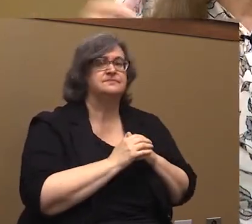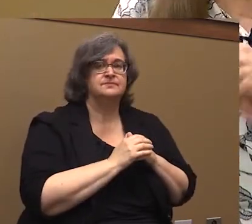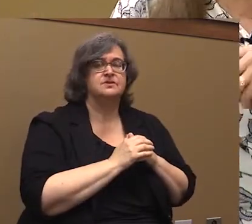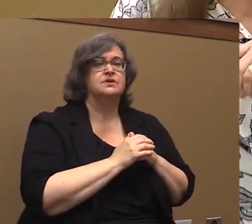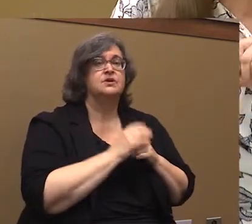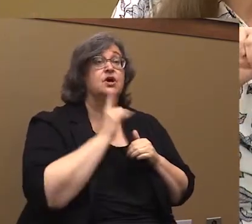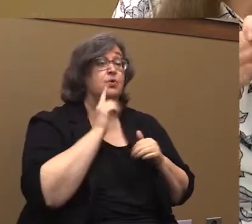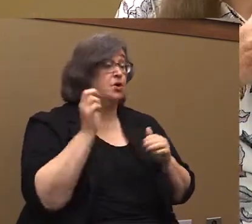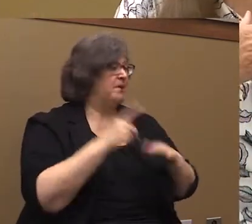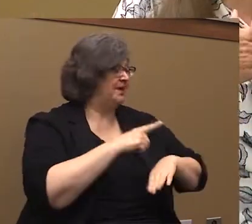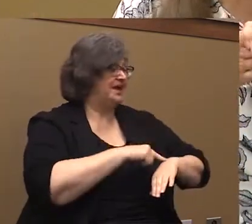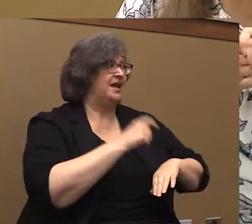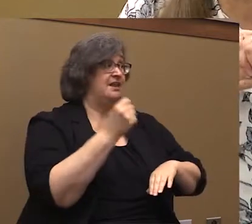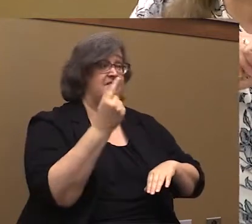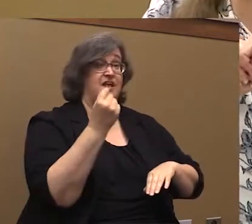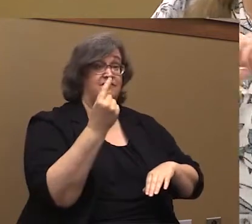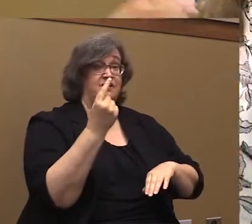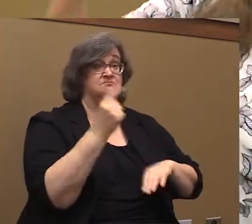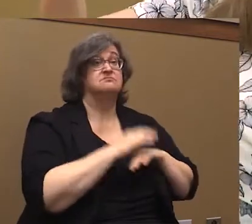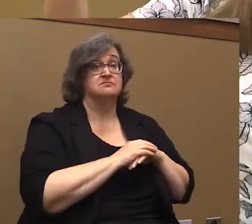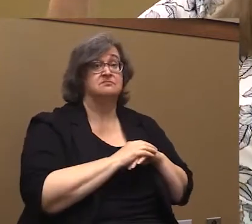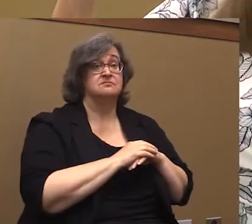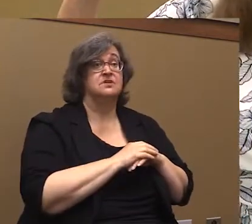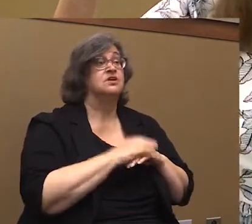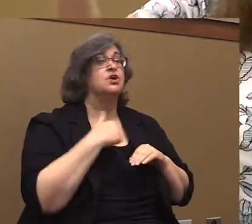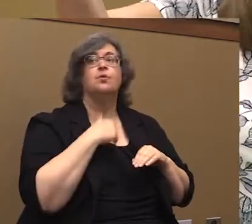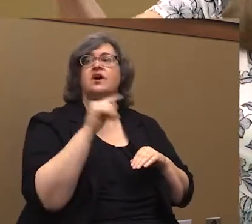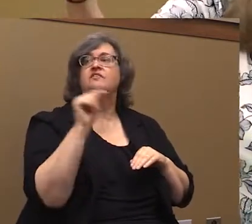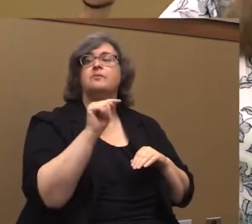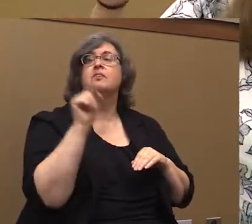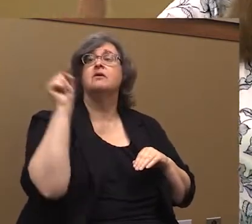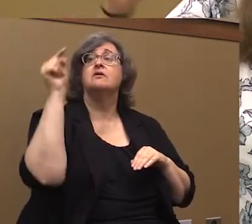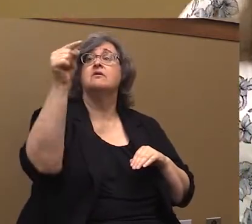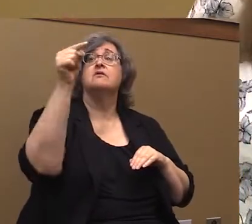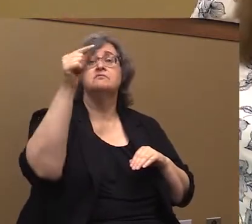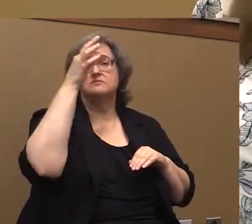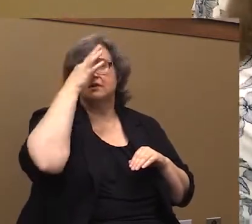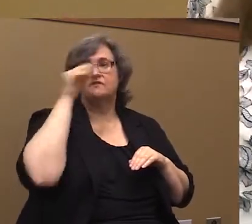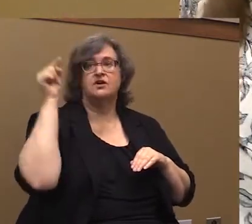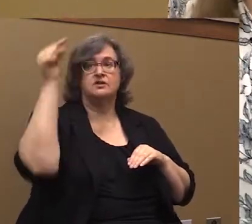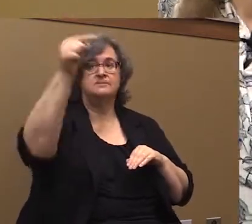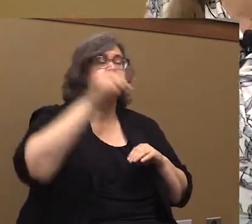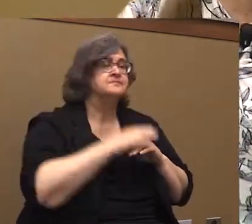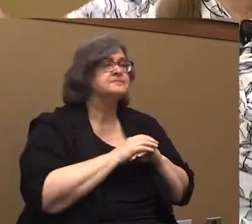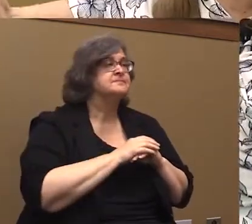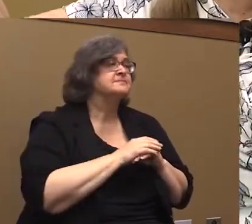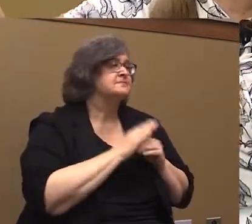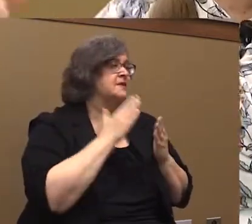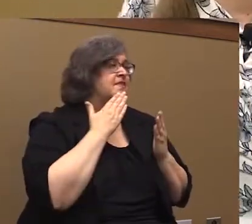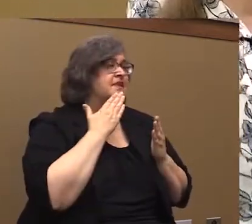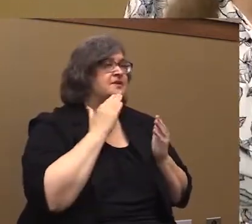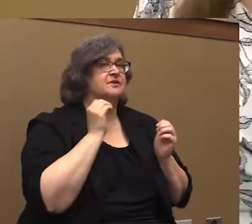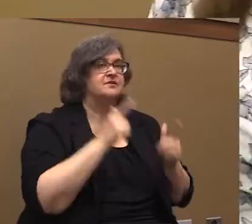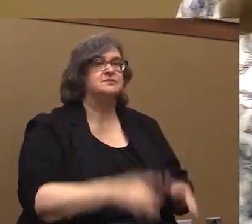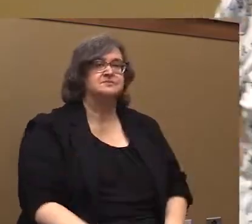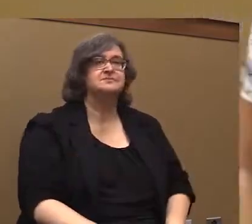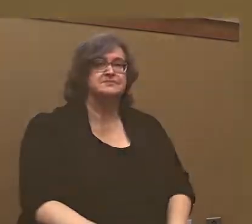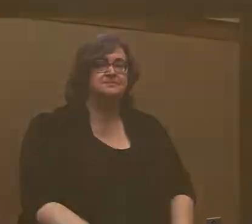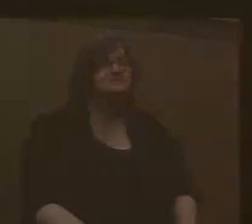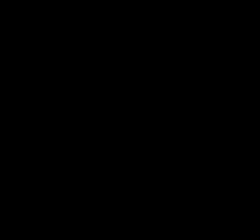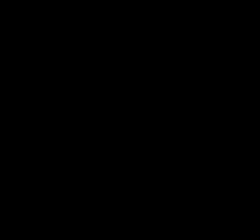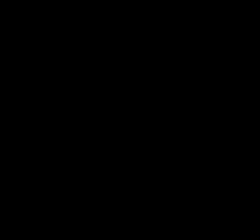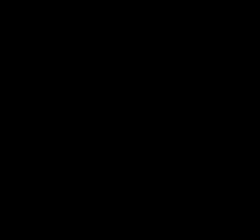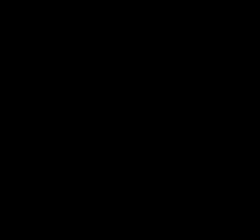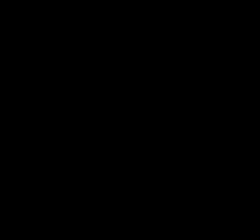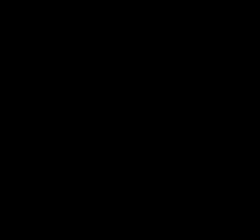So we'll meet back at 11, and there are bathrooms just down the hall. Thank you, everybody.